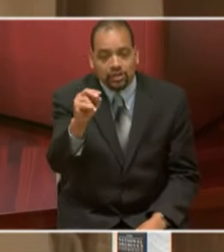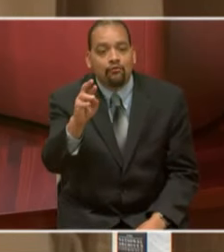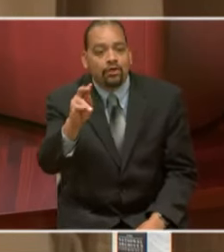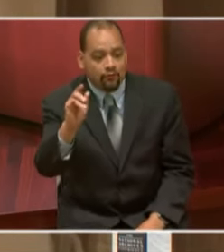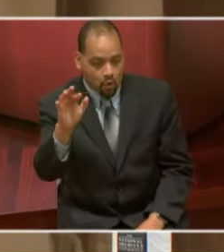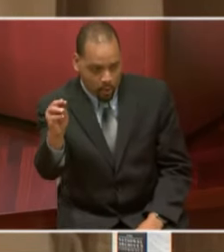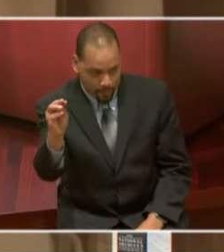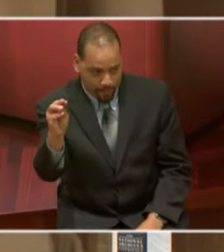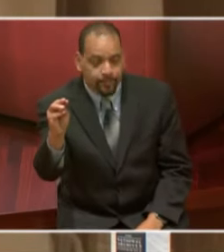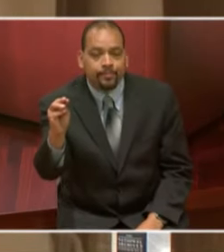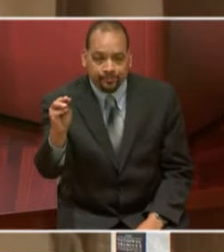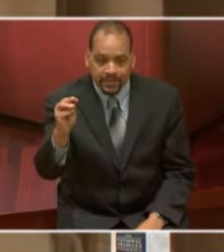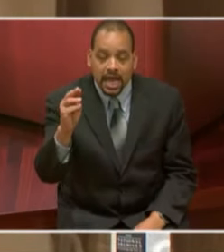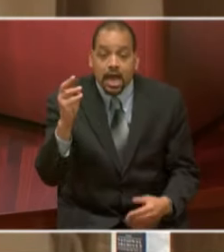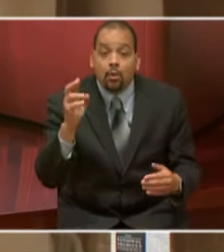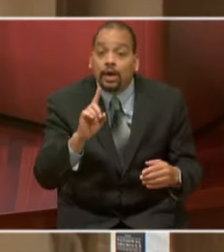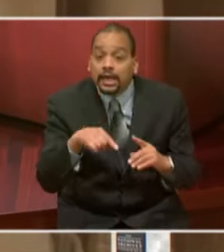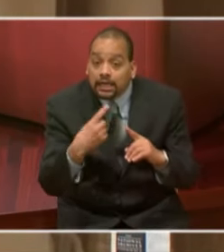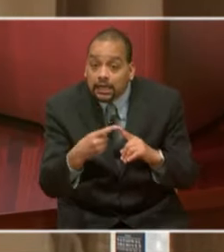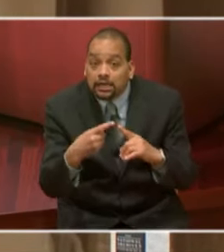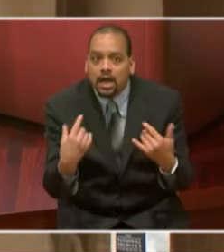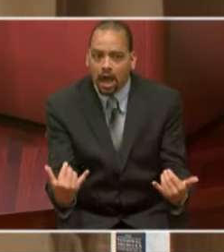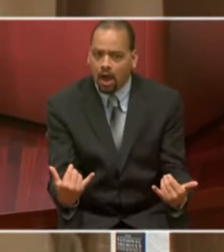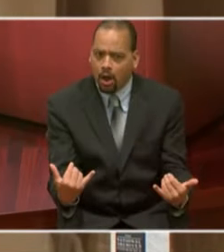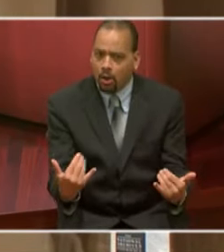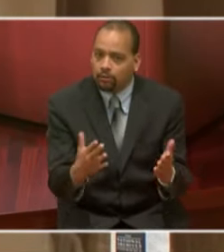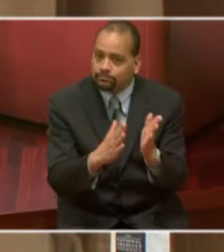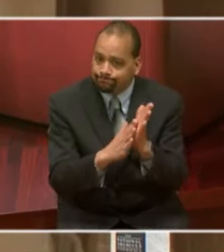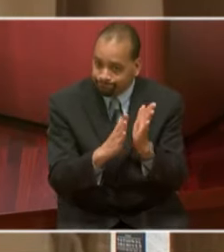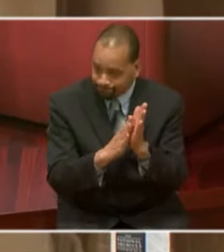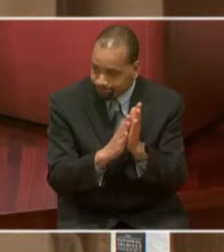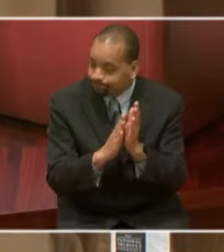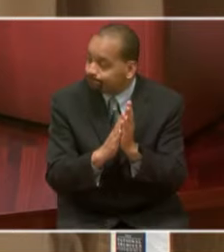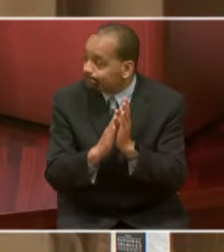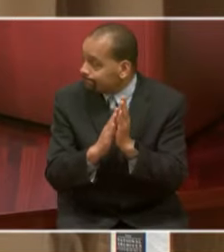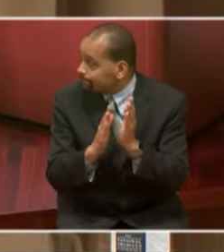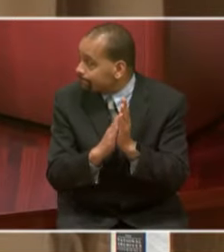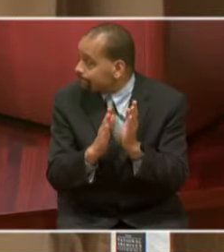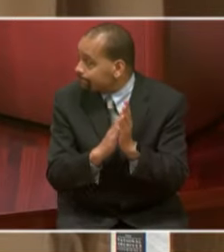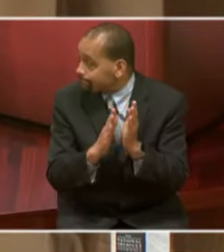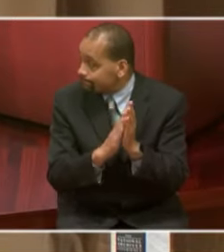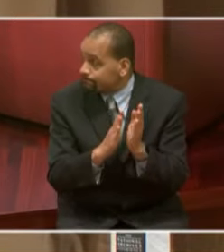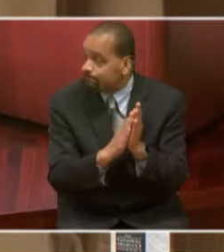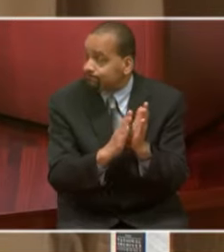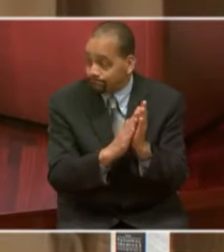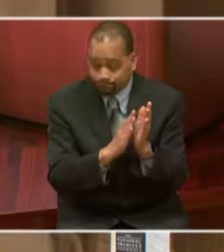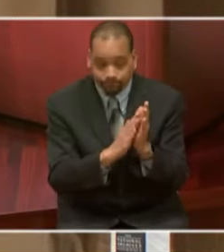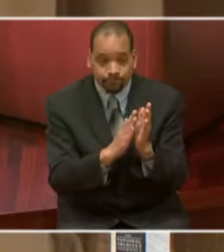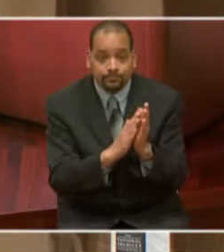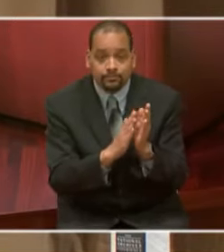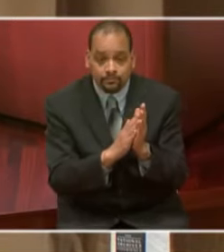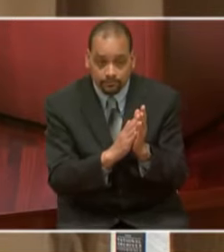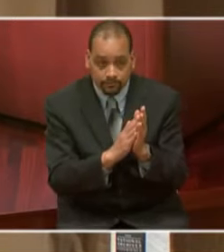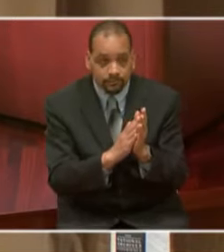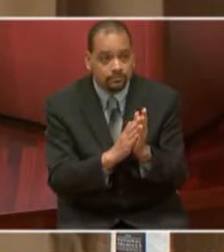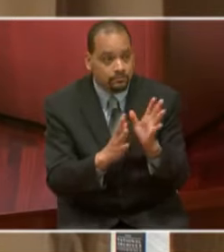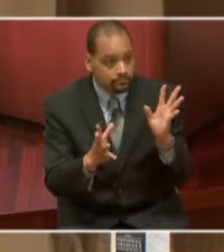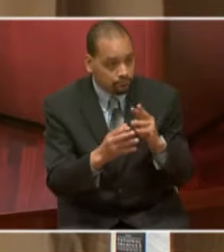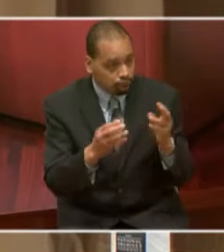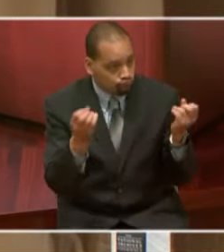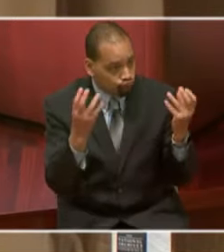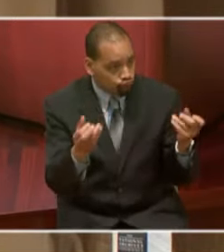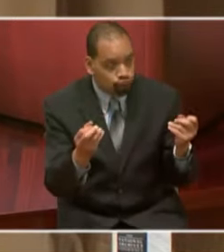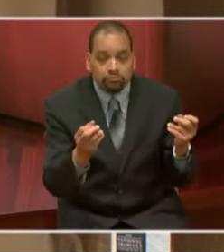my conscience. So if you notice when a vote come up, mm-hmm. I support our troops.